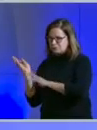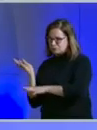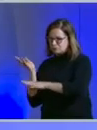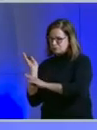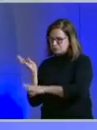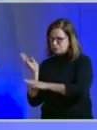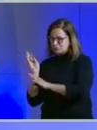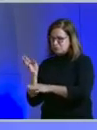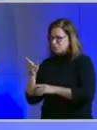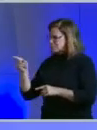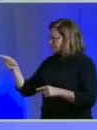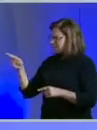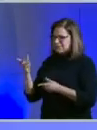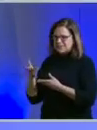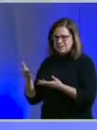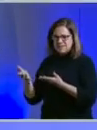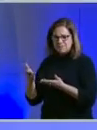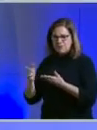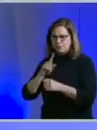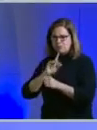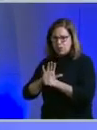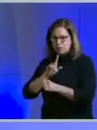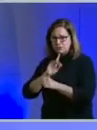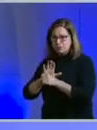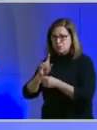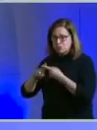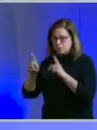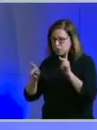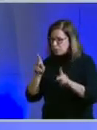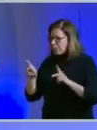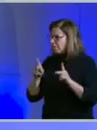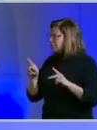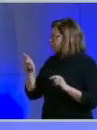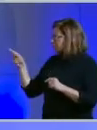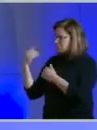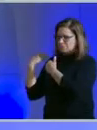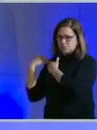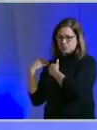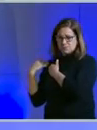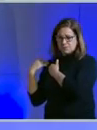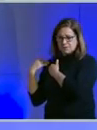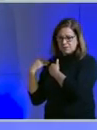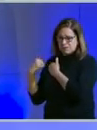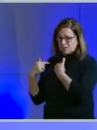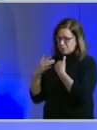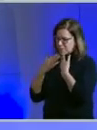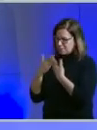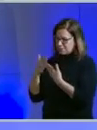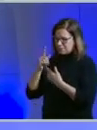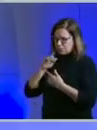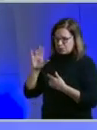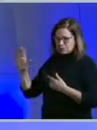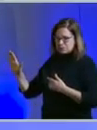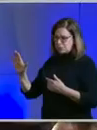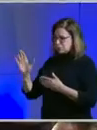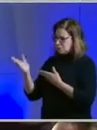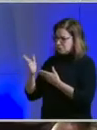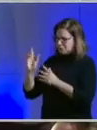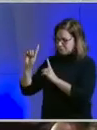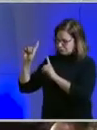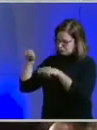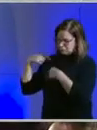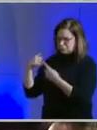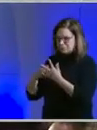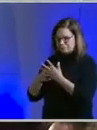all of the things that we promised the people of the District of Columbia. And I want to thank him for his day one service, 4 years and